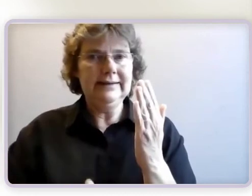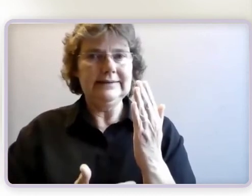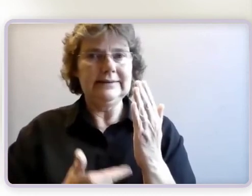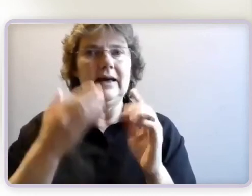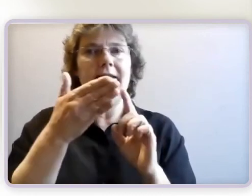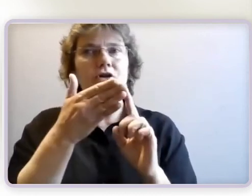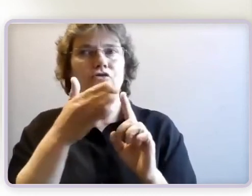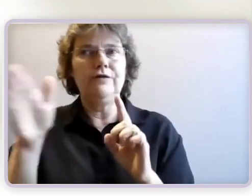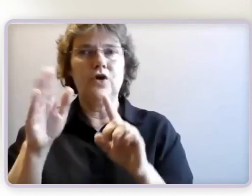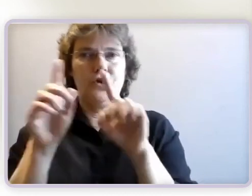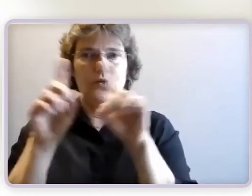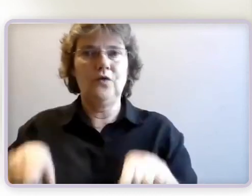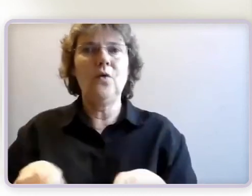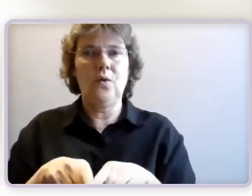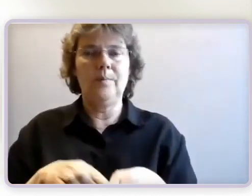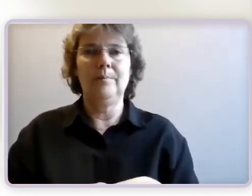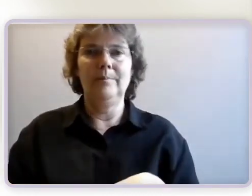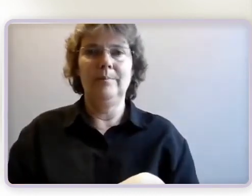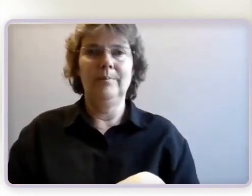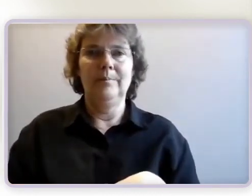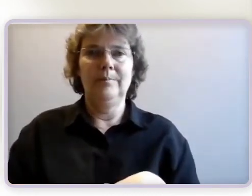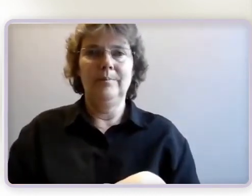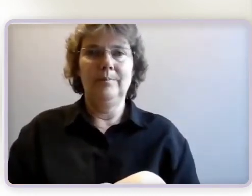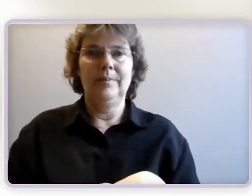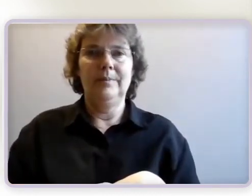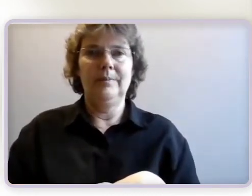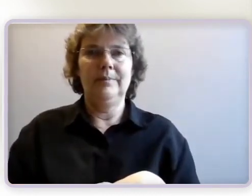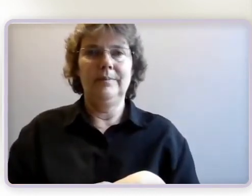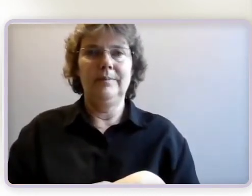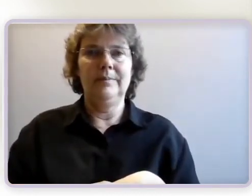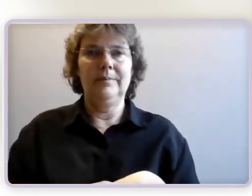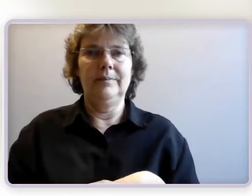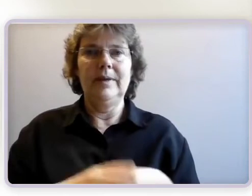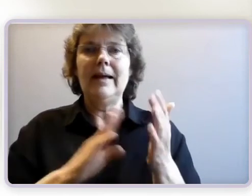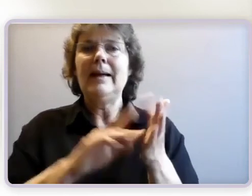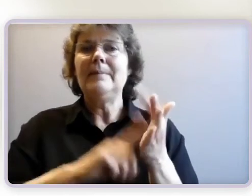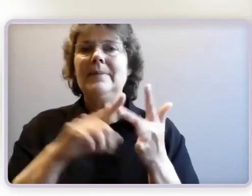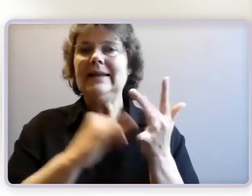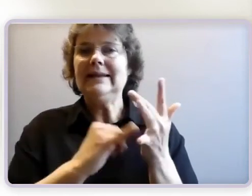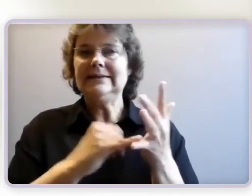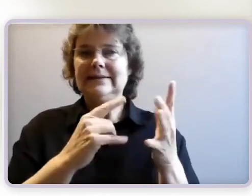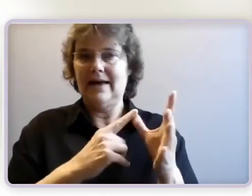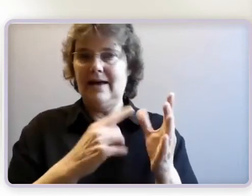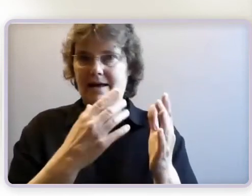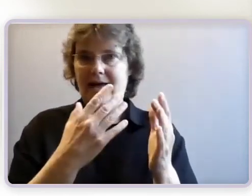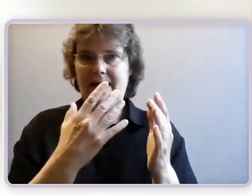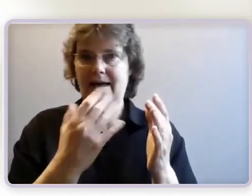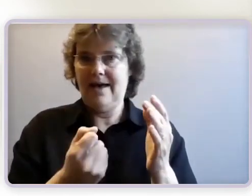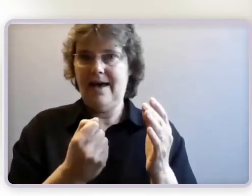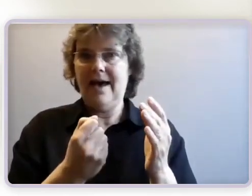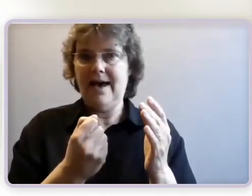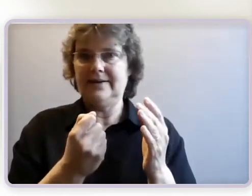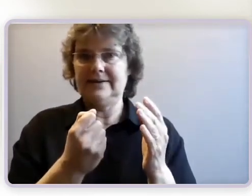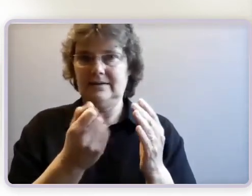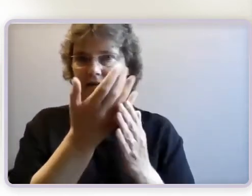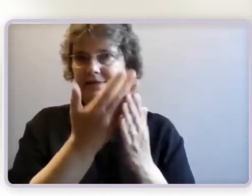So, and we've also provided these to Melissa, so they'll be included with this recording